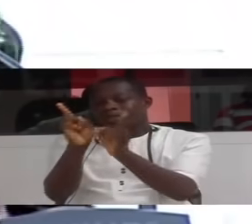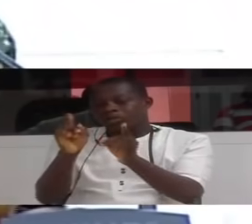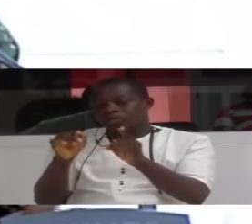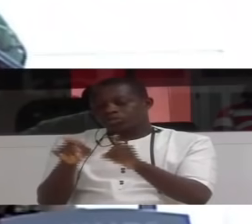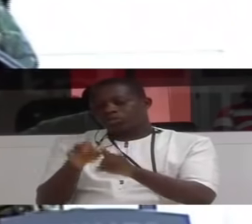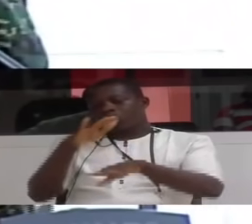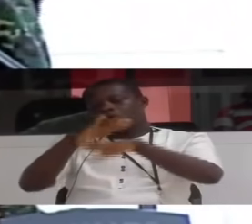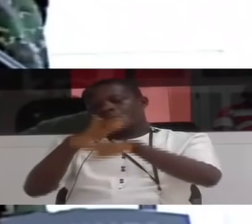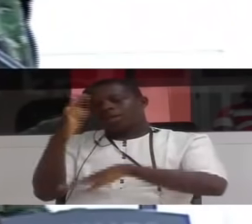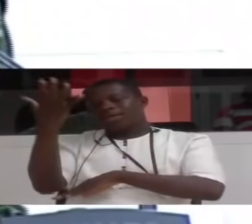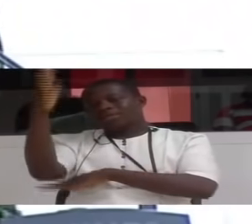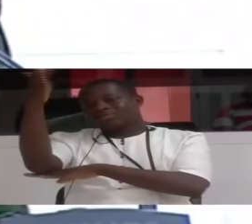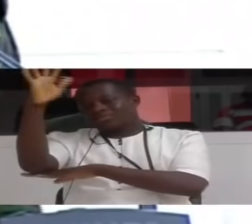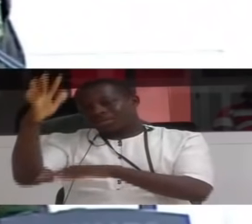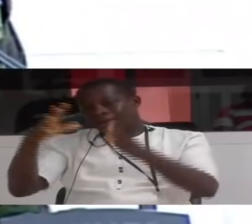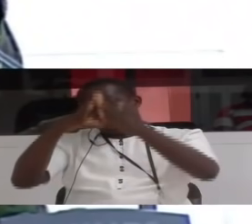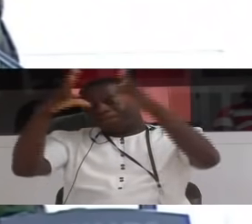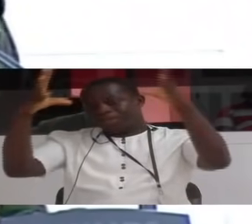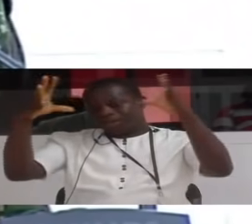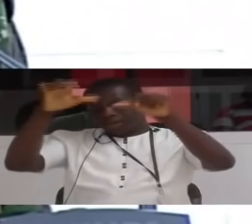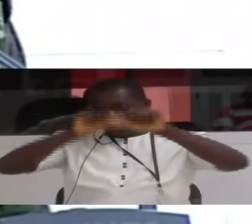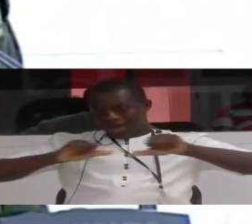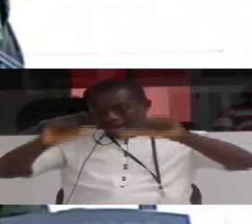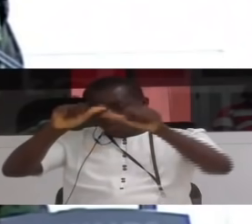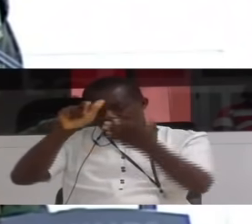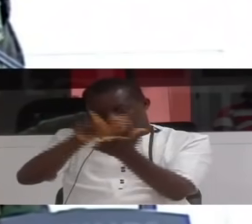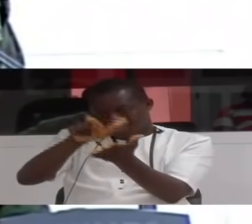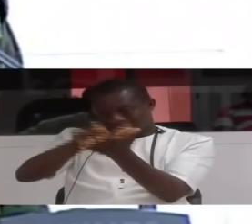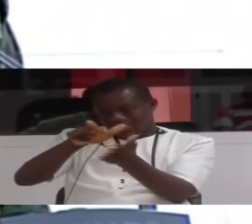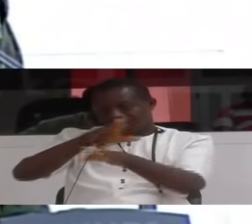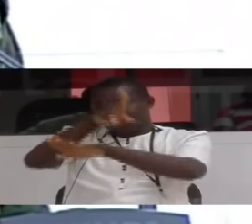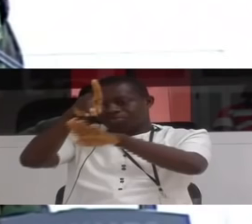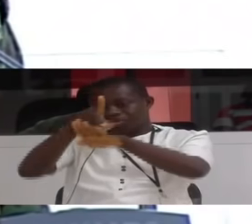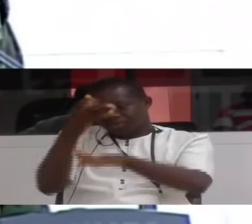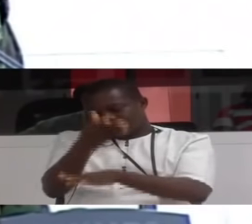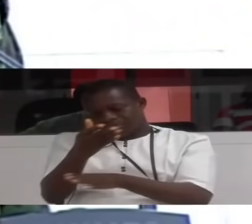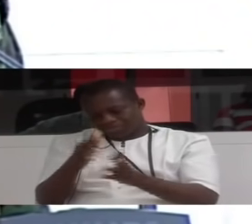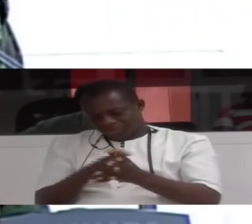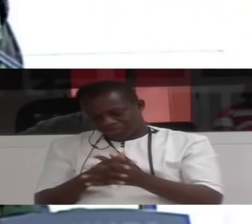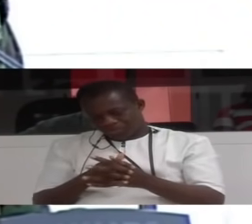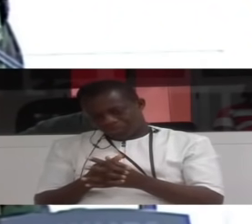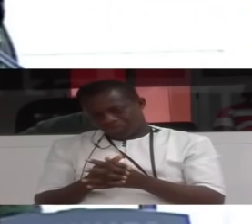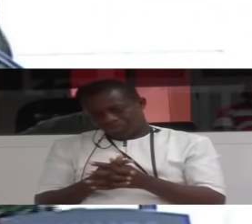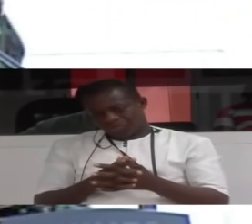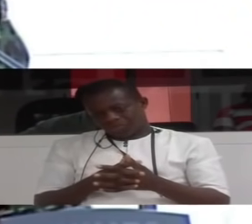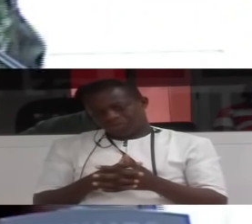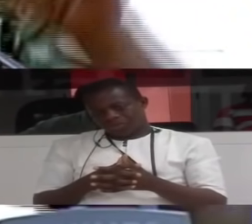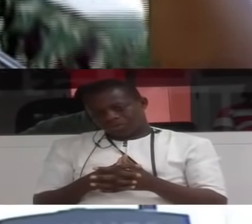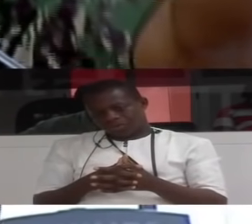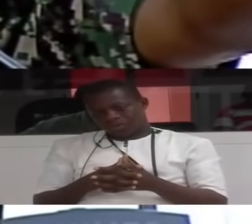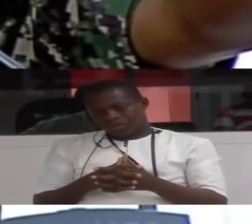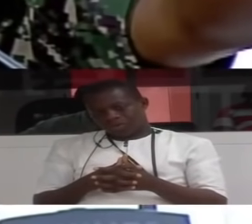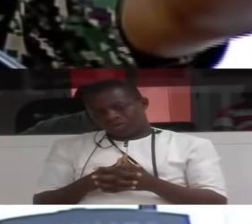membe emergency dala. We met under that big tree, which is under the, which is near the emergency door.